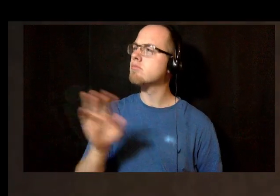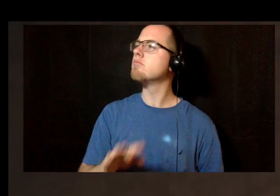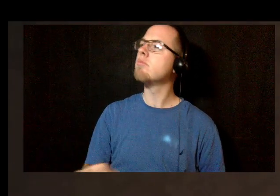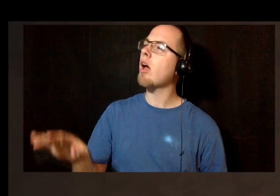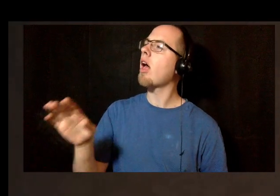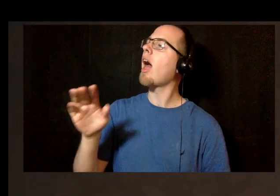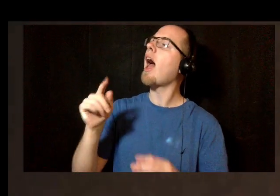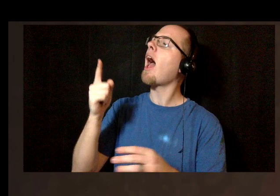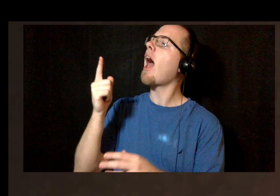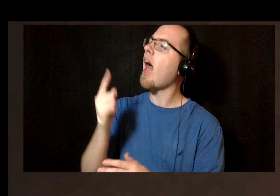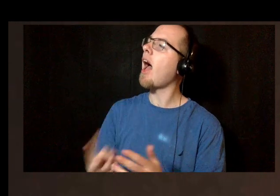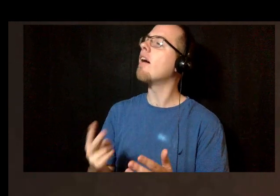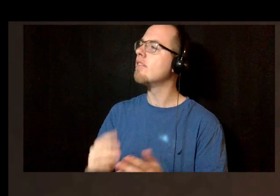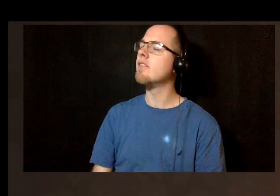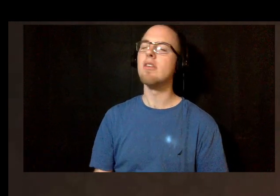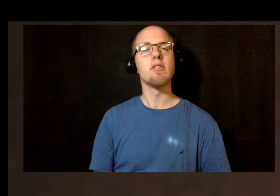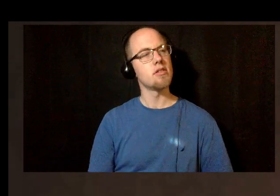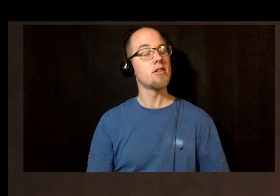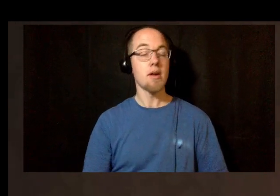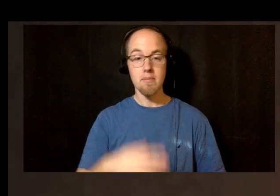That is the best book review ever.